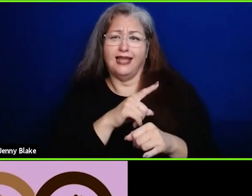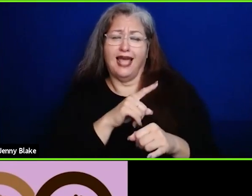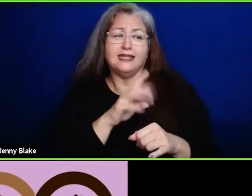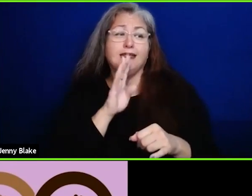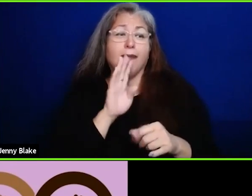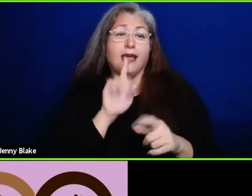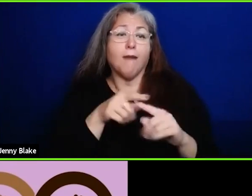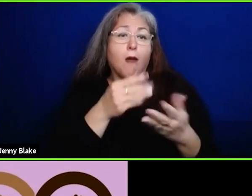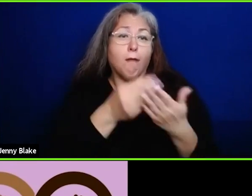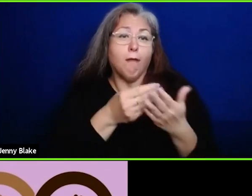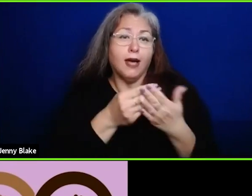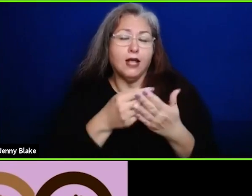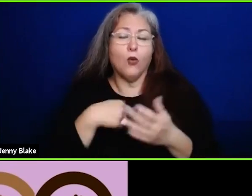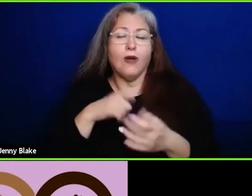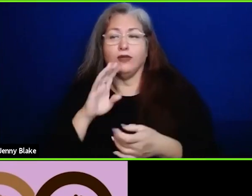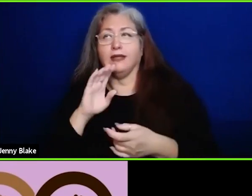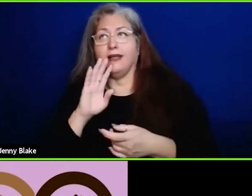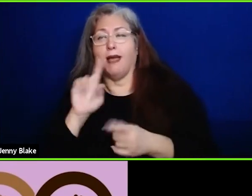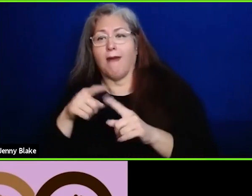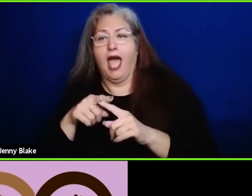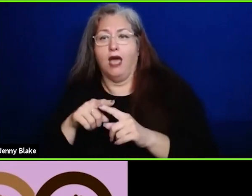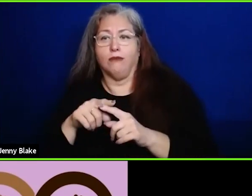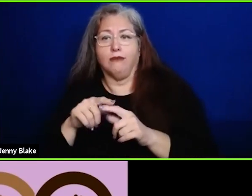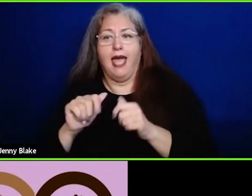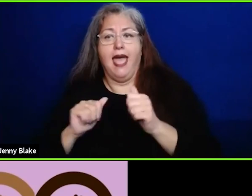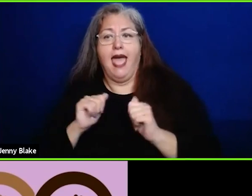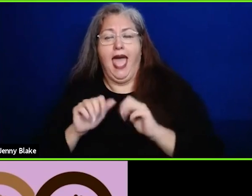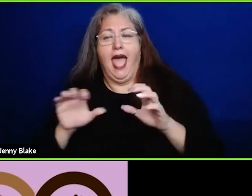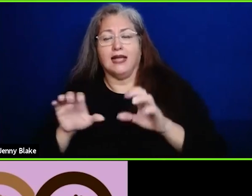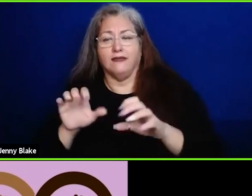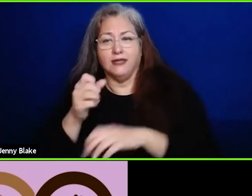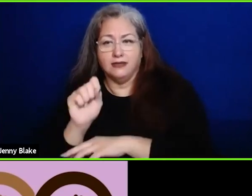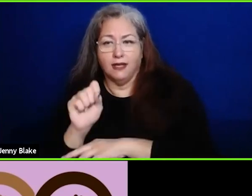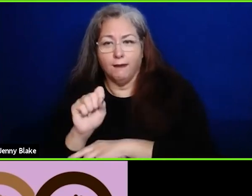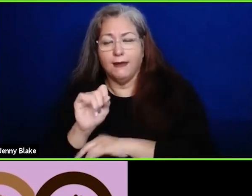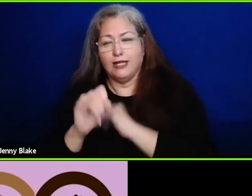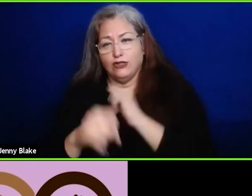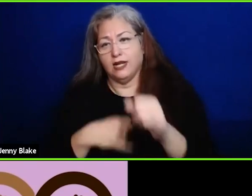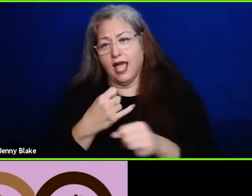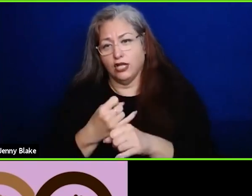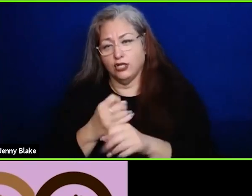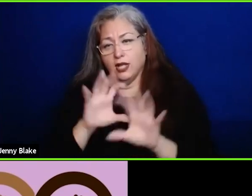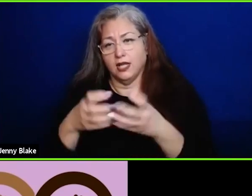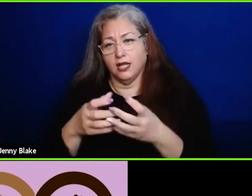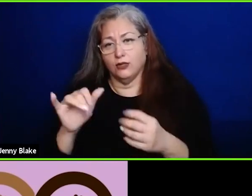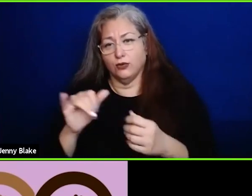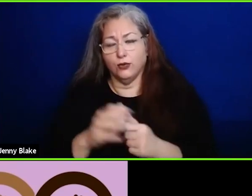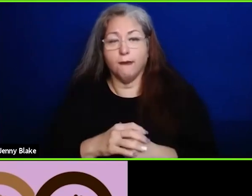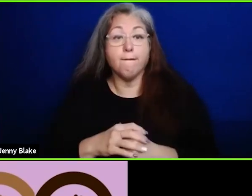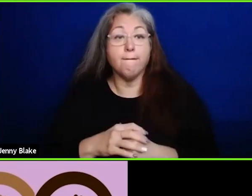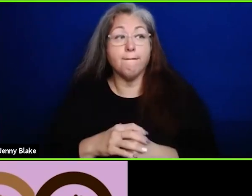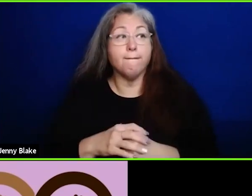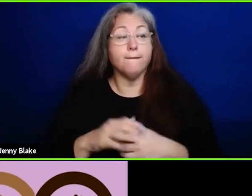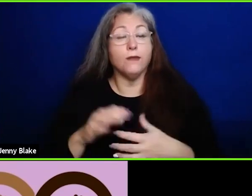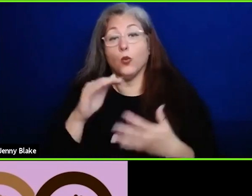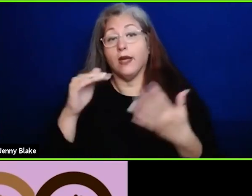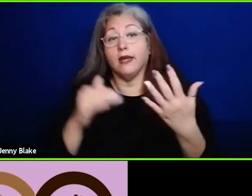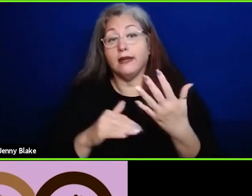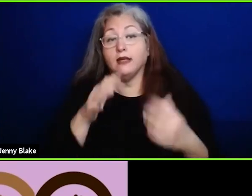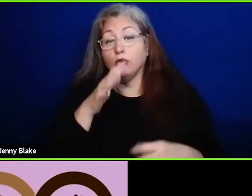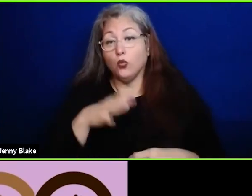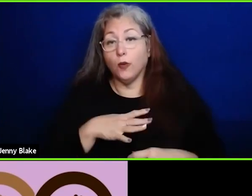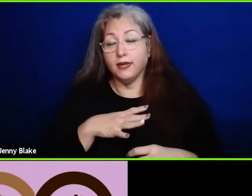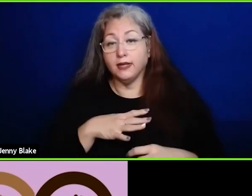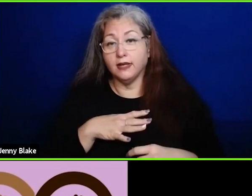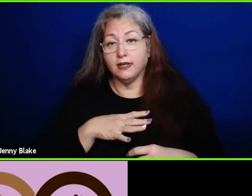So we have to speak the language of activism internationally as well. Yes. So the next woman,